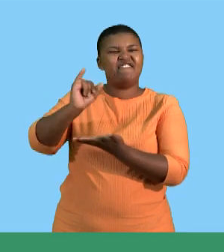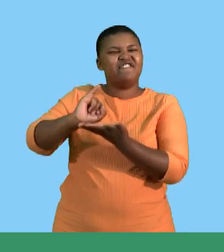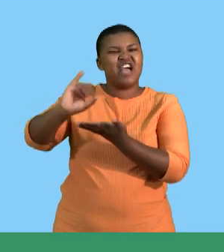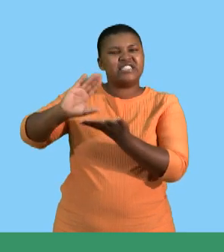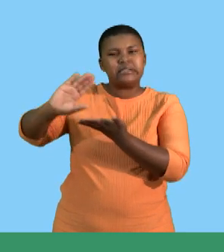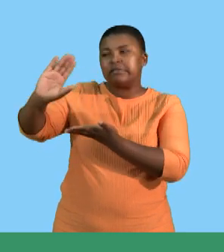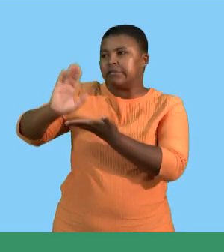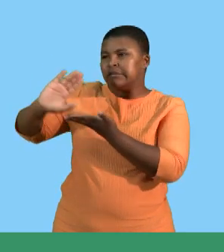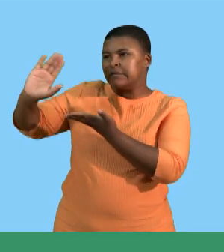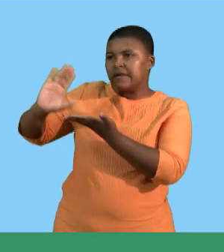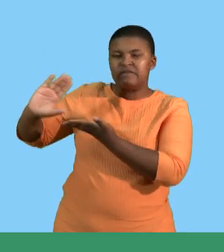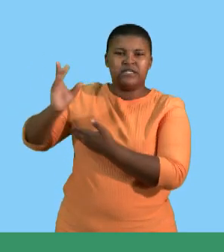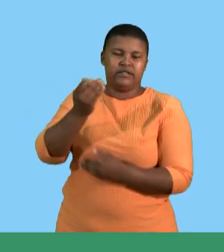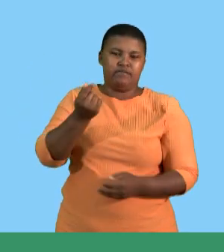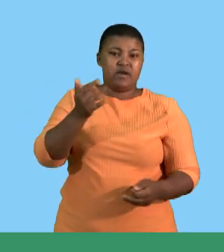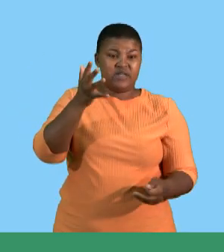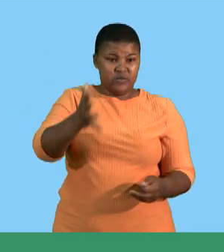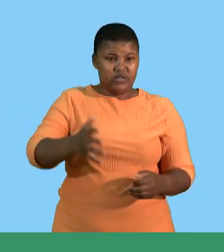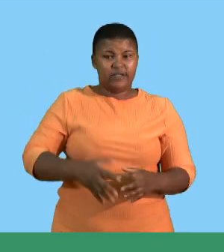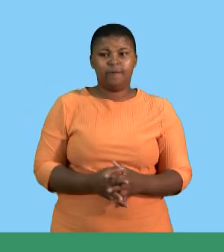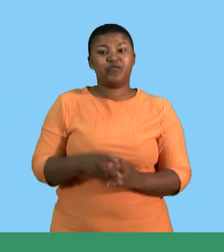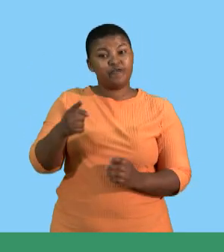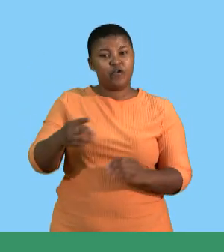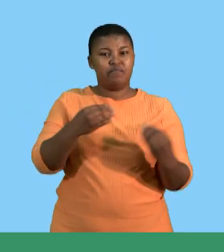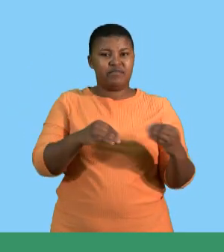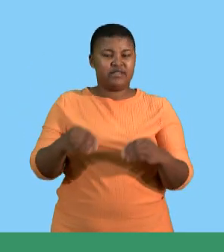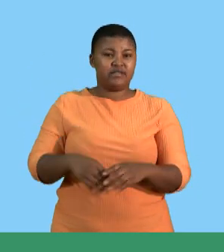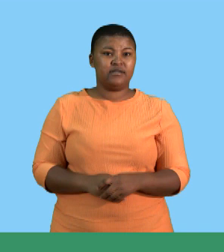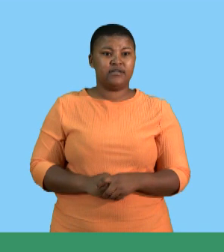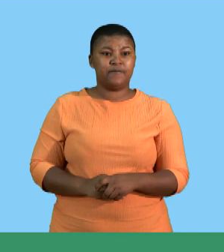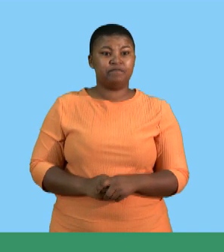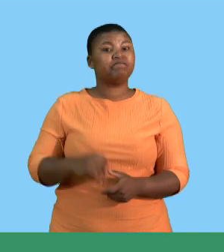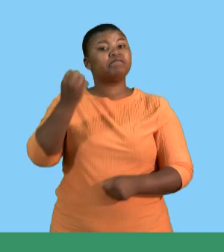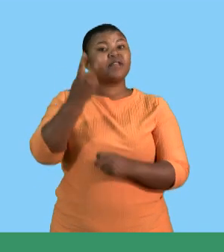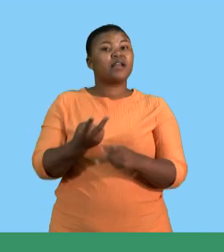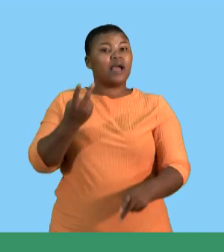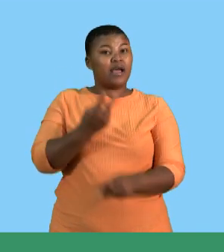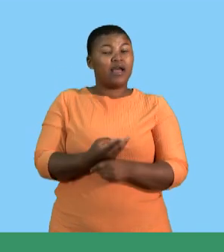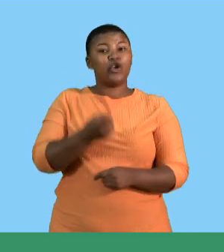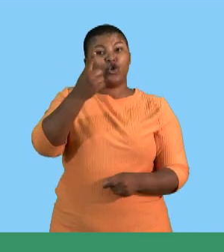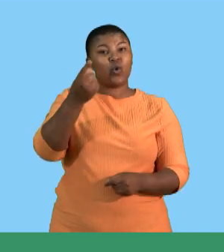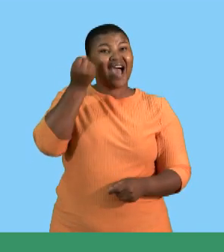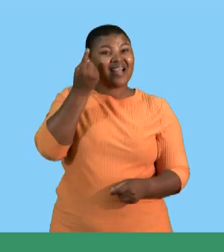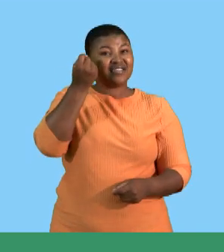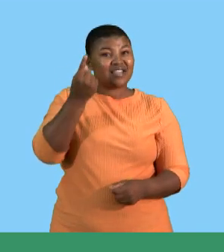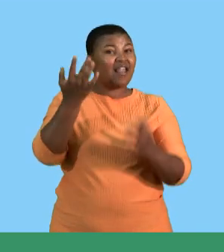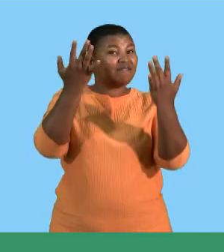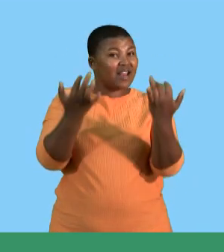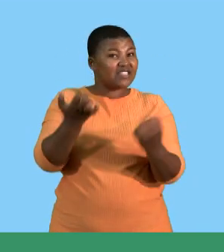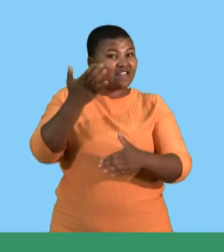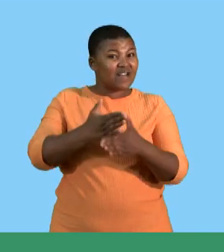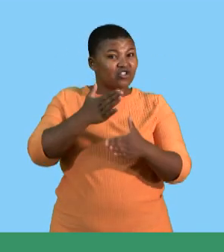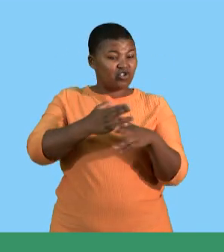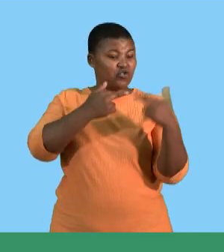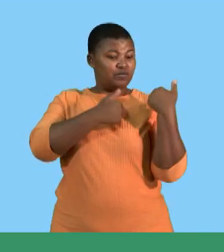this money must then be invested. So it is financial functions' responsibility to invest this money